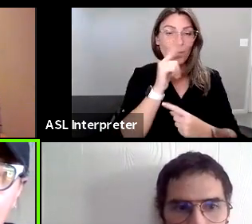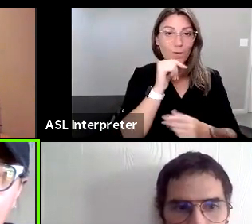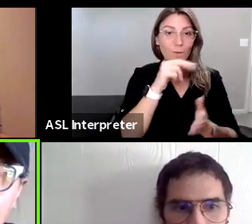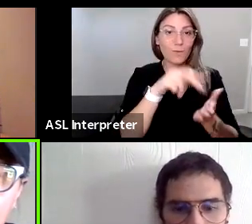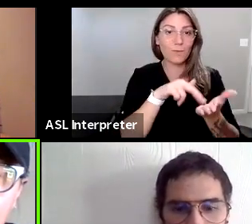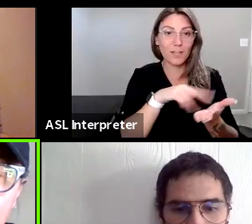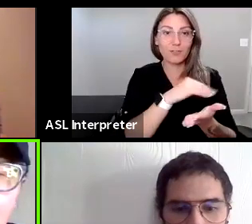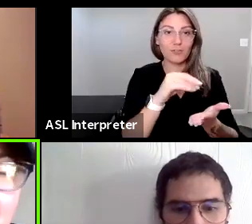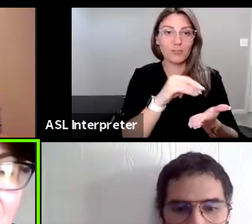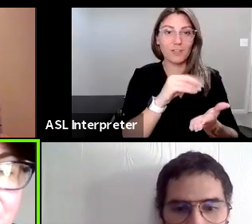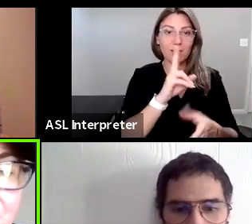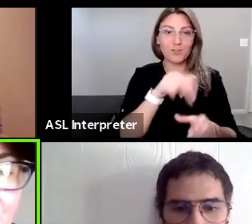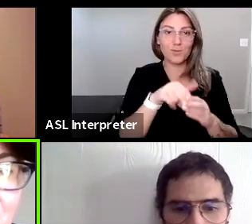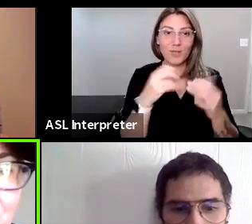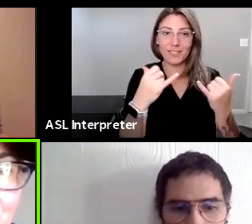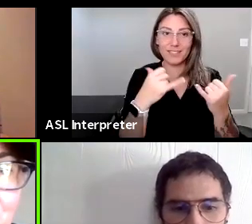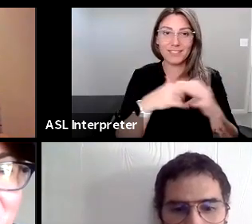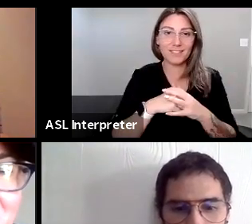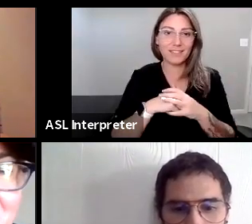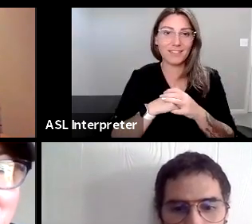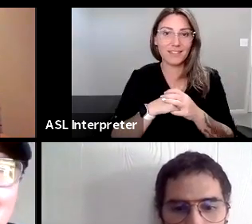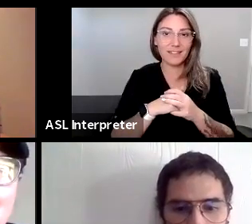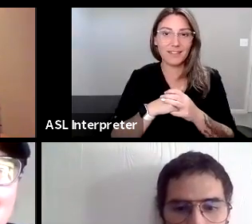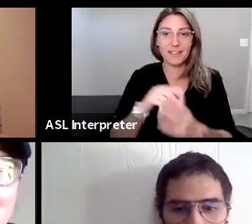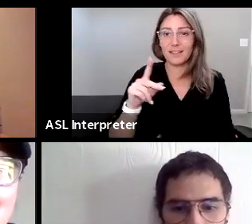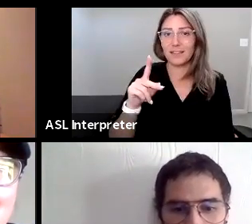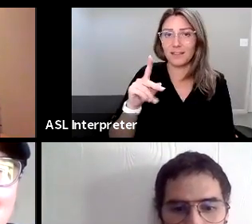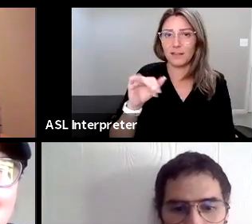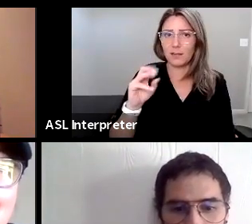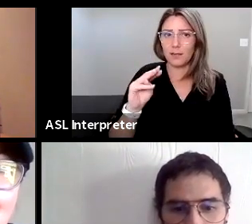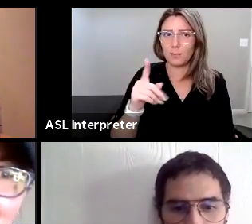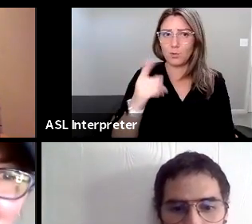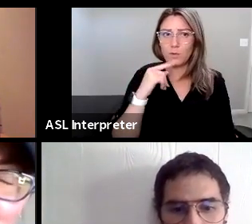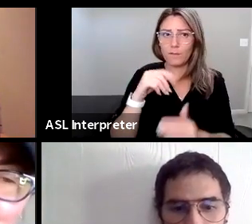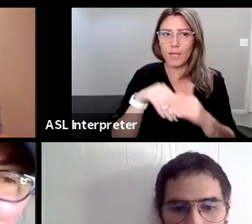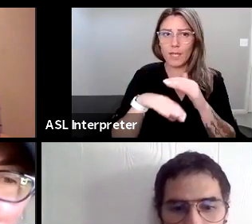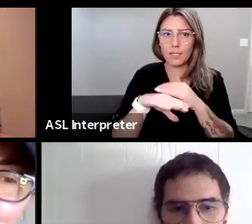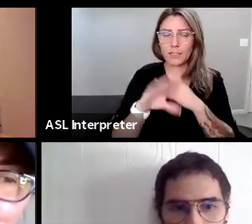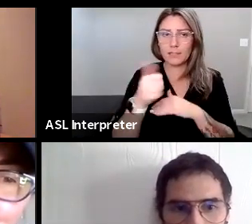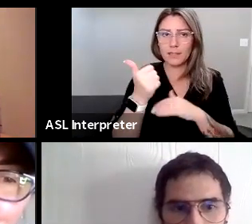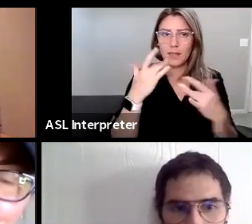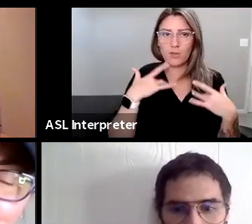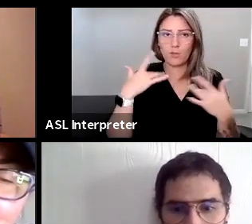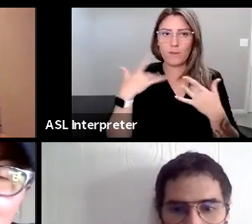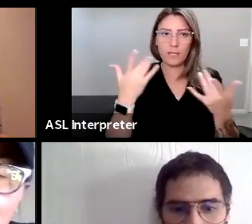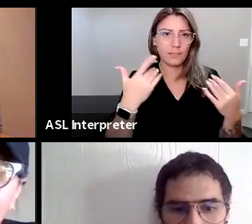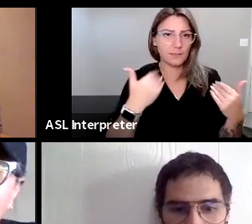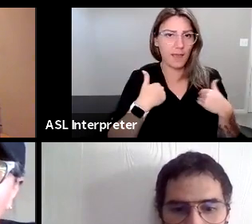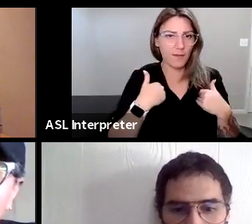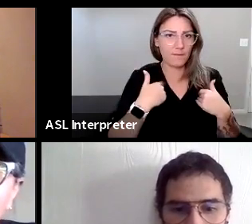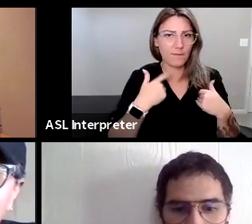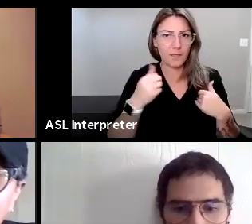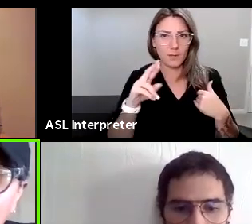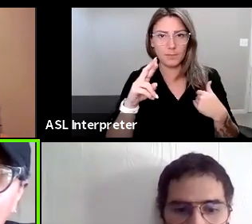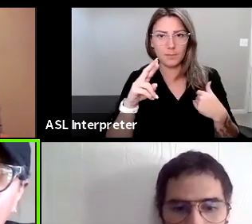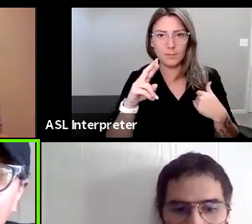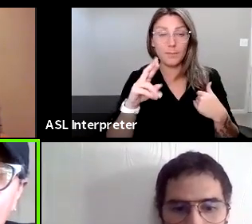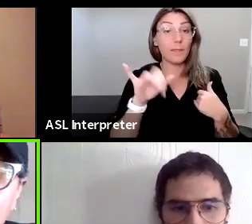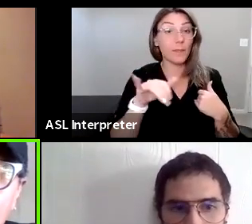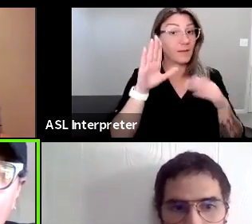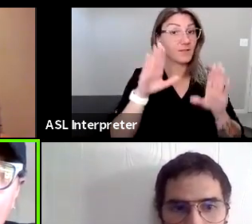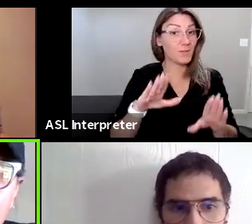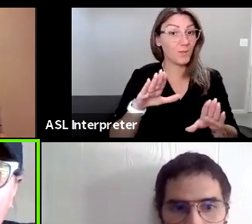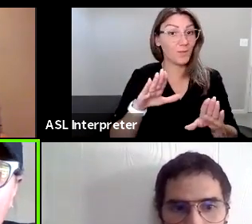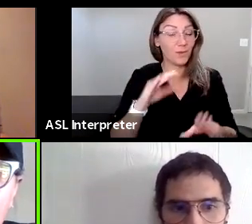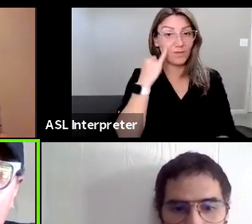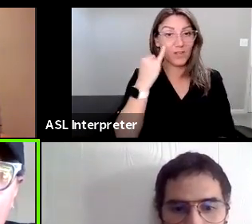attended today. Kim, do you have an access to the other events that we're having too, or? That's a great